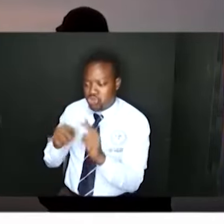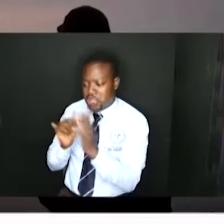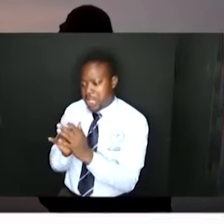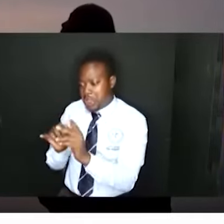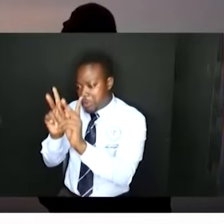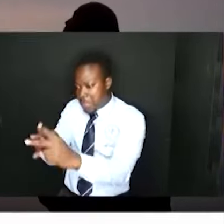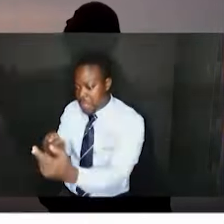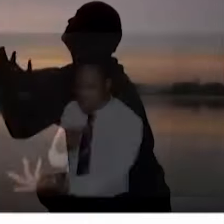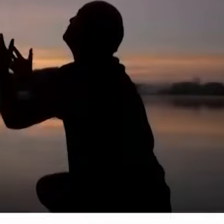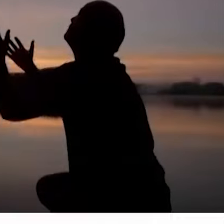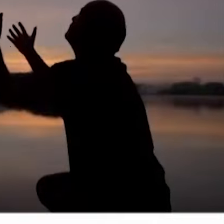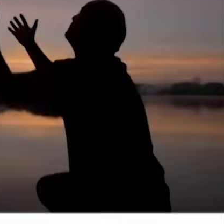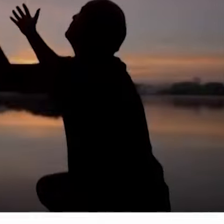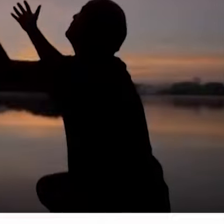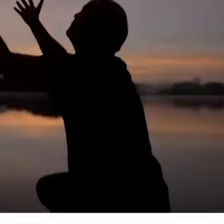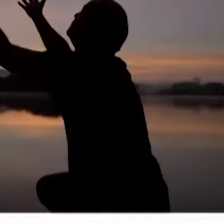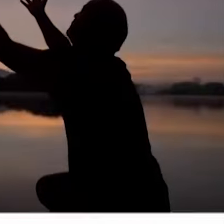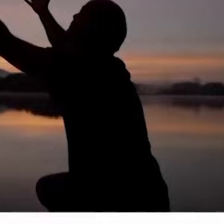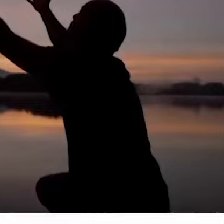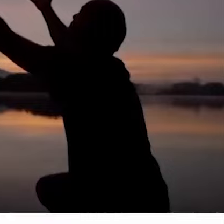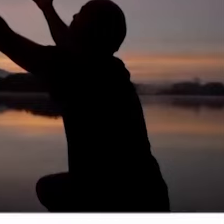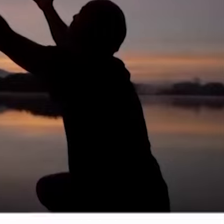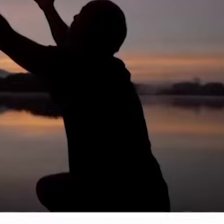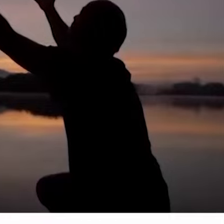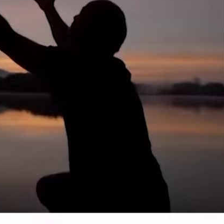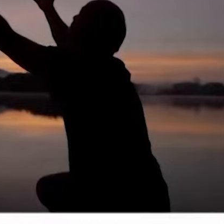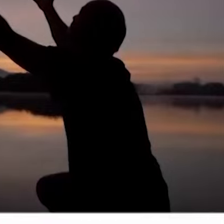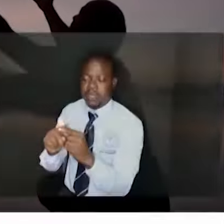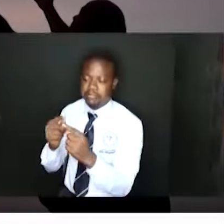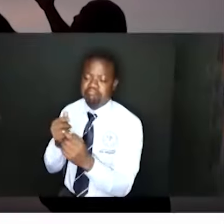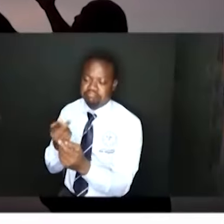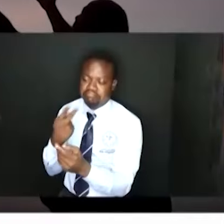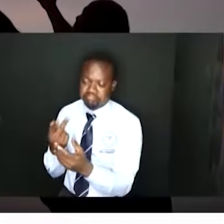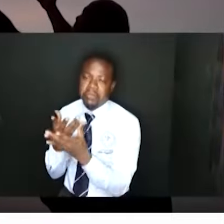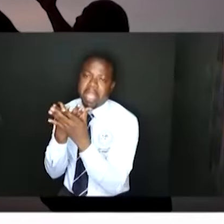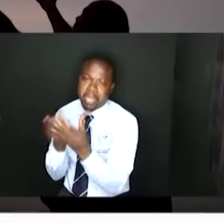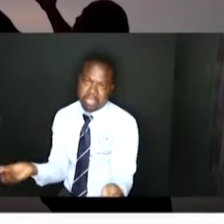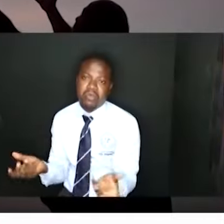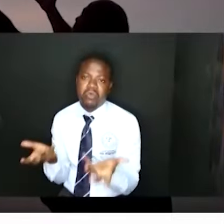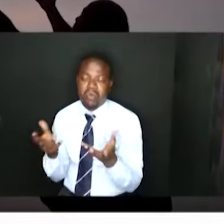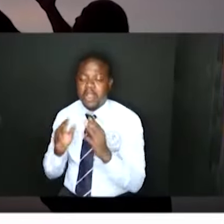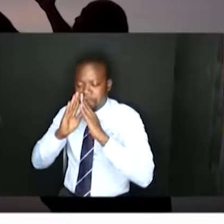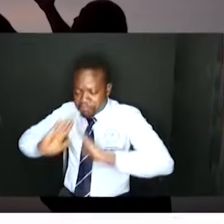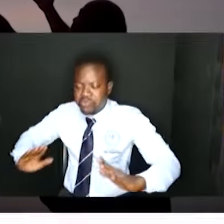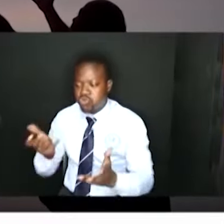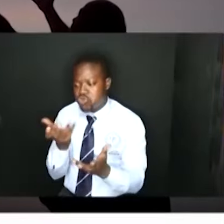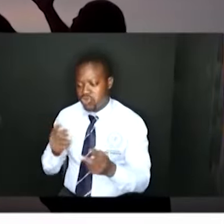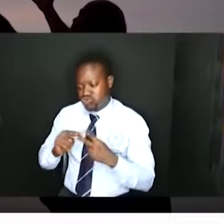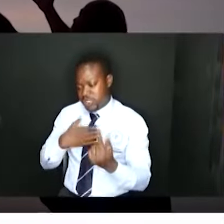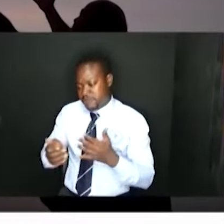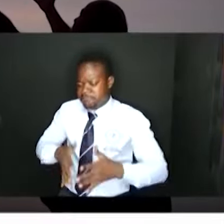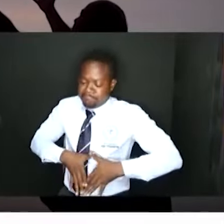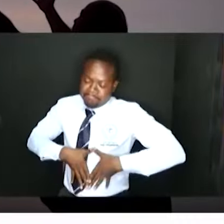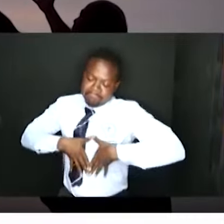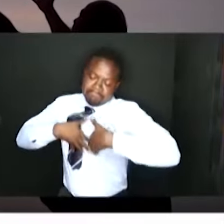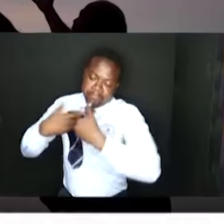and favor. Ahe nipa no ohwie ne wo na koma mu ne agukura na ne wo mu ne se obetumi di akere nyankopon na onyame de ne